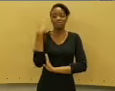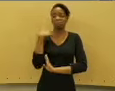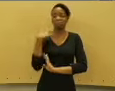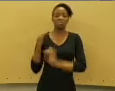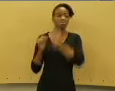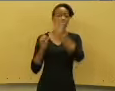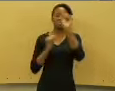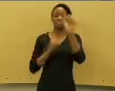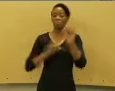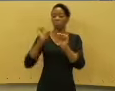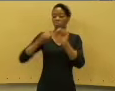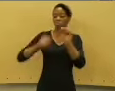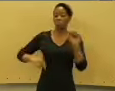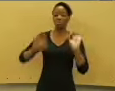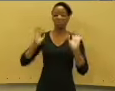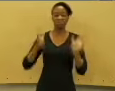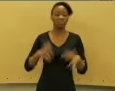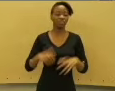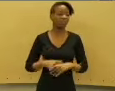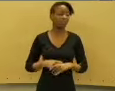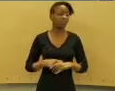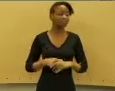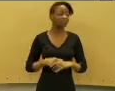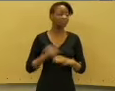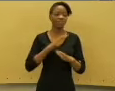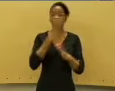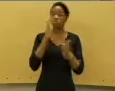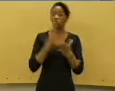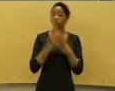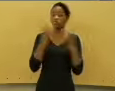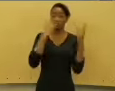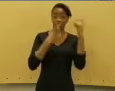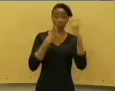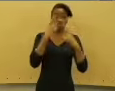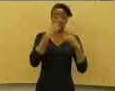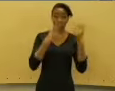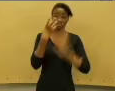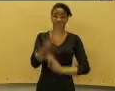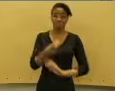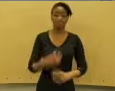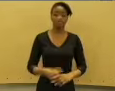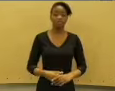now. I don't know if anybody has any questions. Let me see.